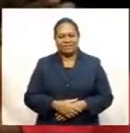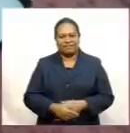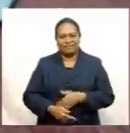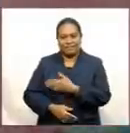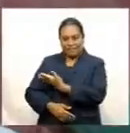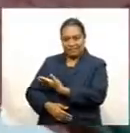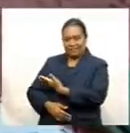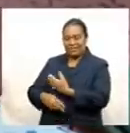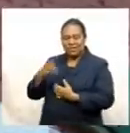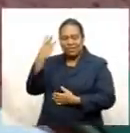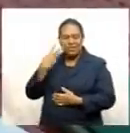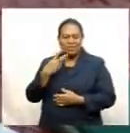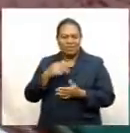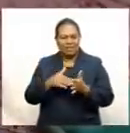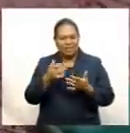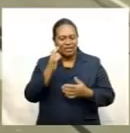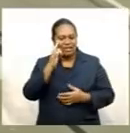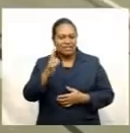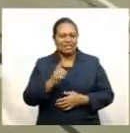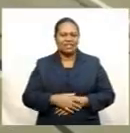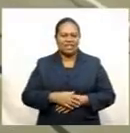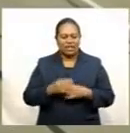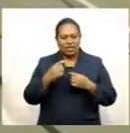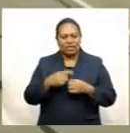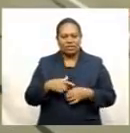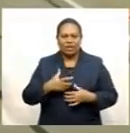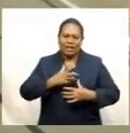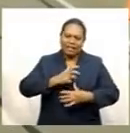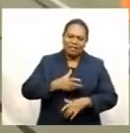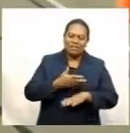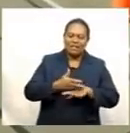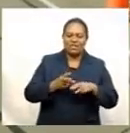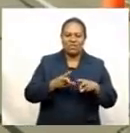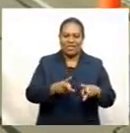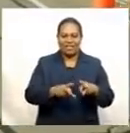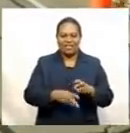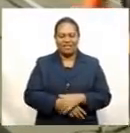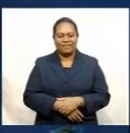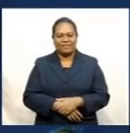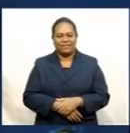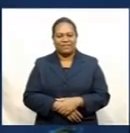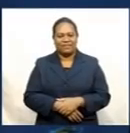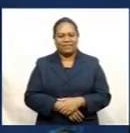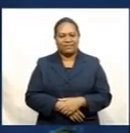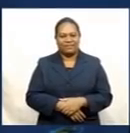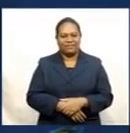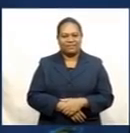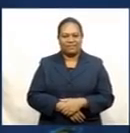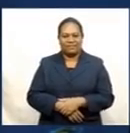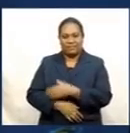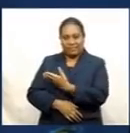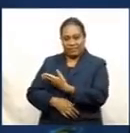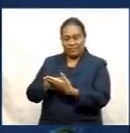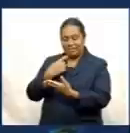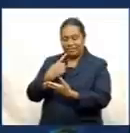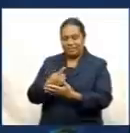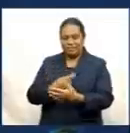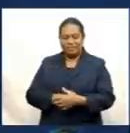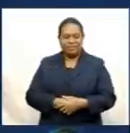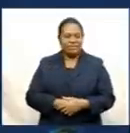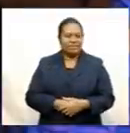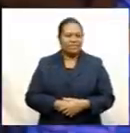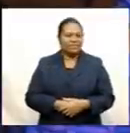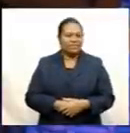Work-life balance struggles could intensify as we learn to adapt to the new normal. Setting aside some time, very busy with their